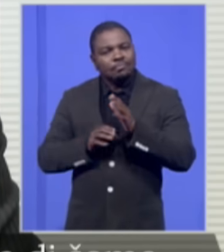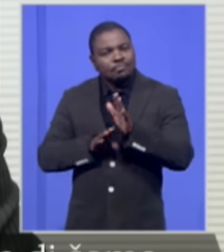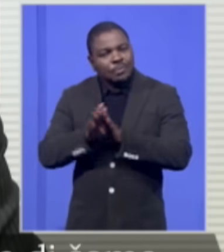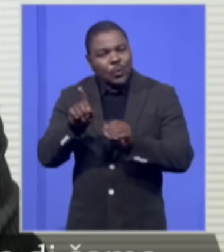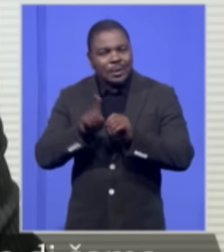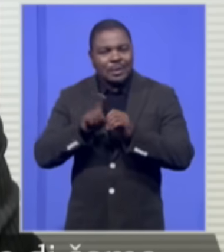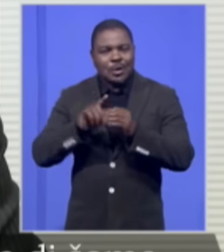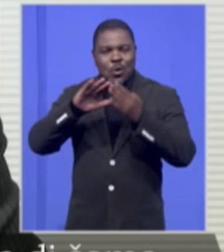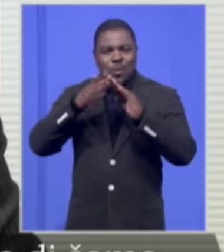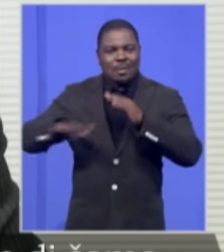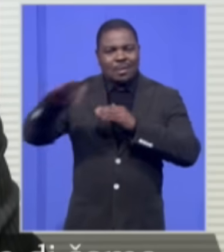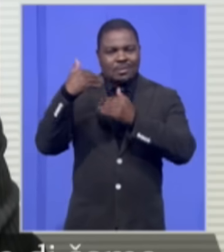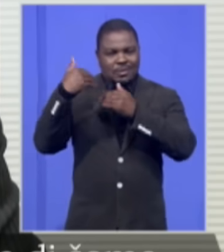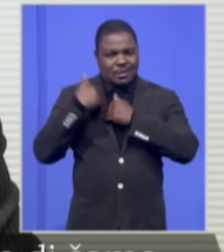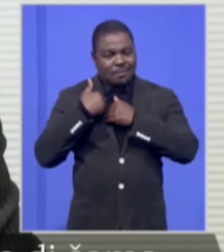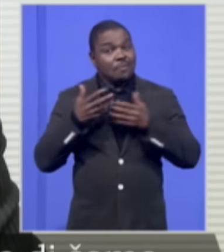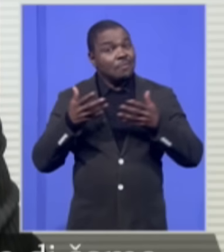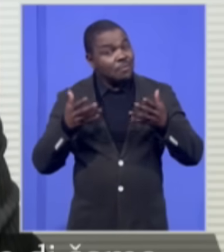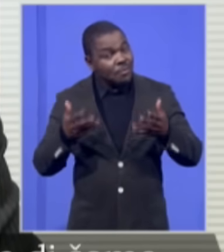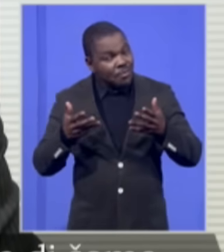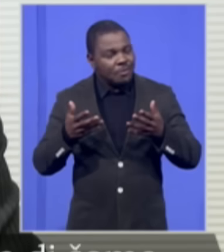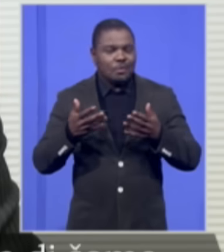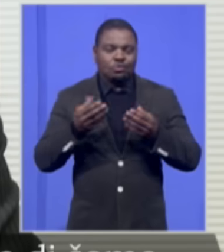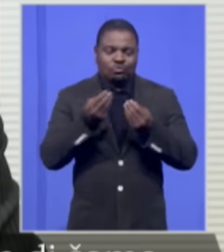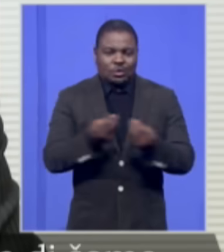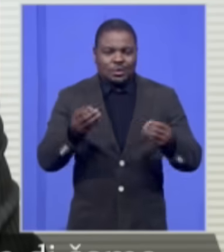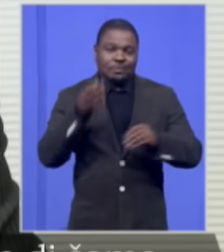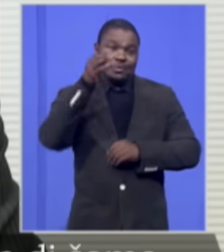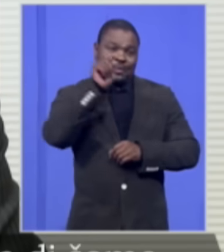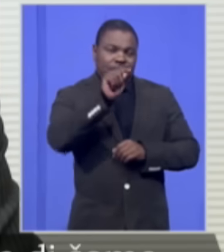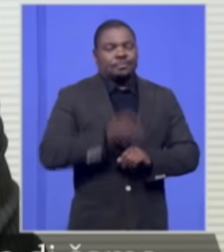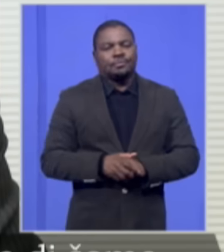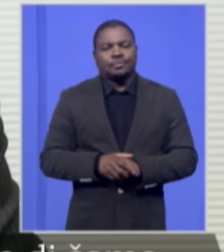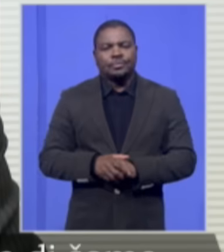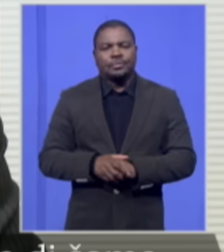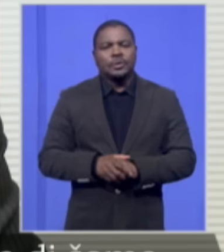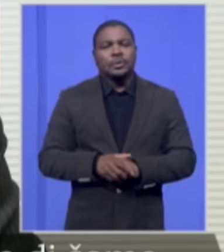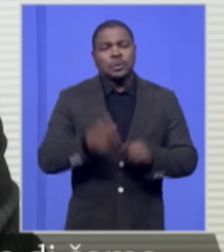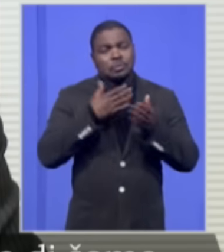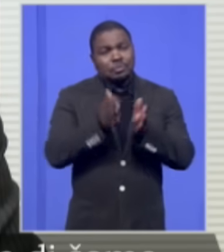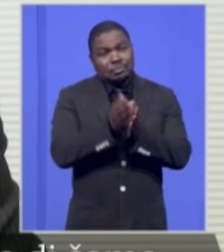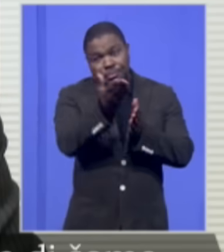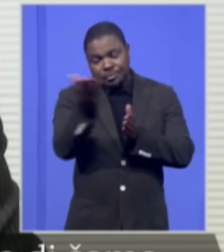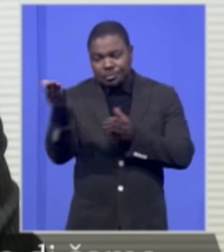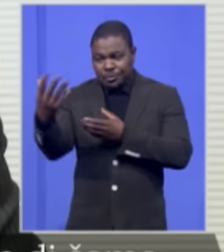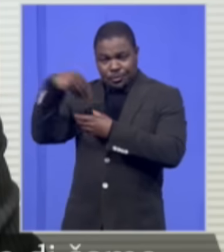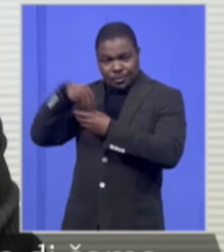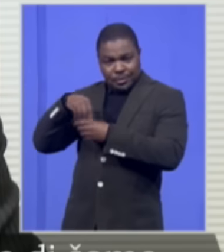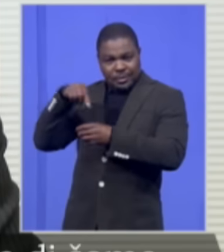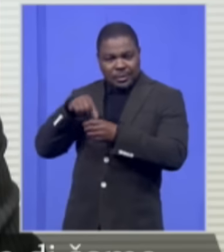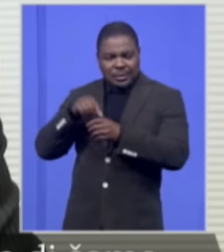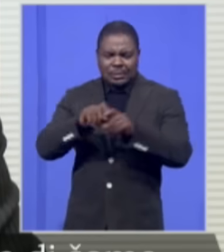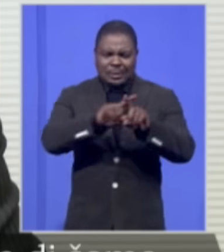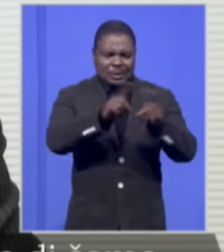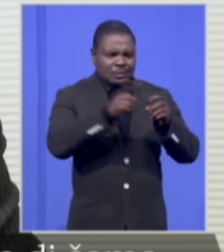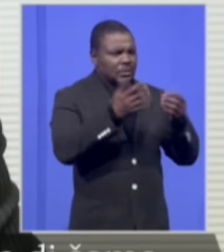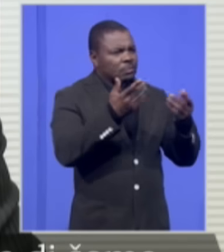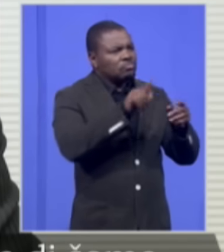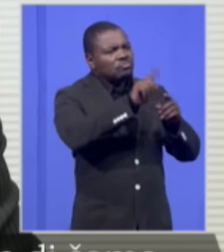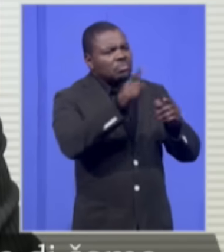better future for our children. We are also called upon to give all sectors of our